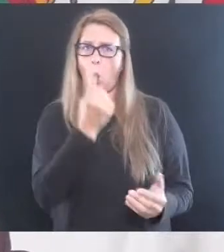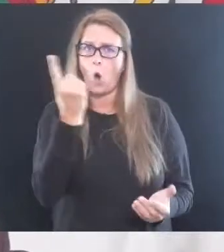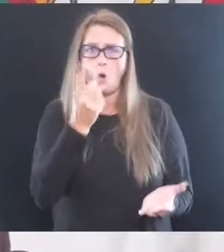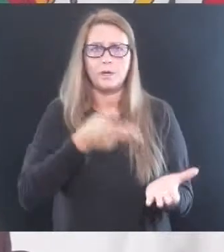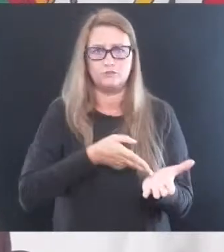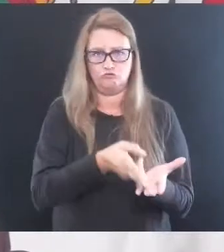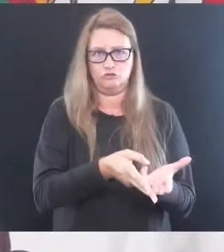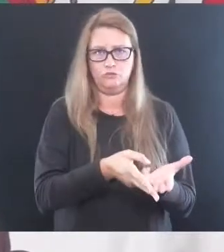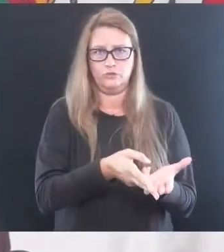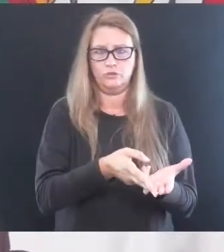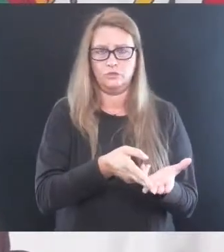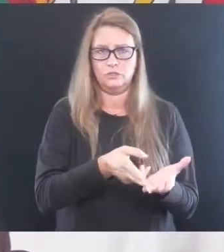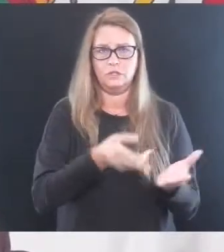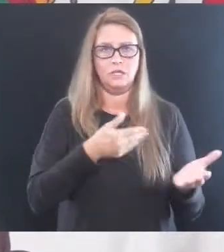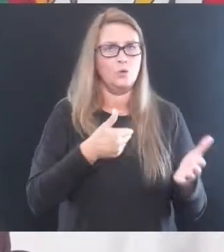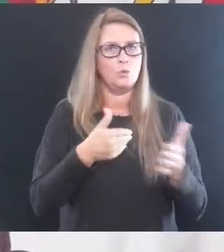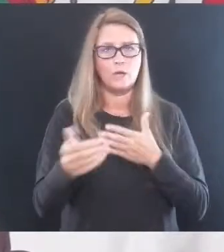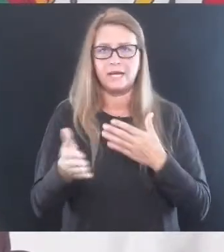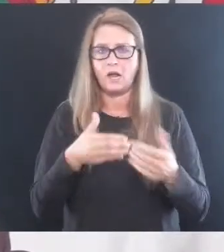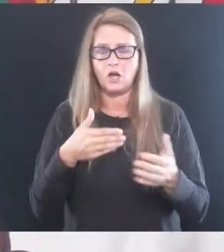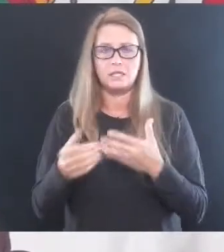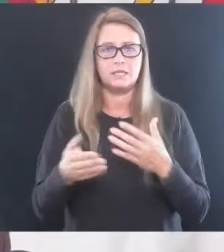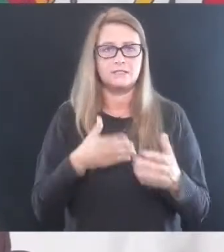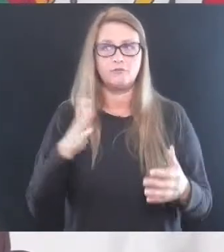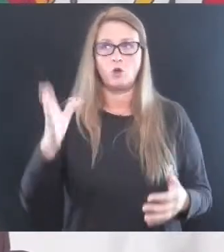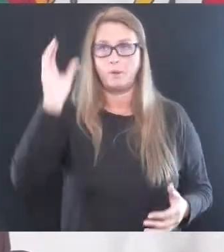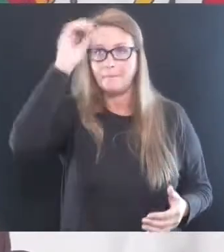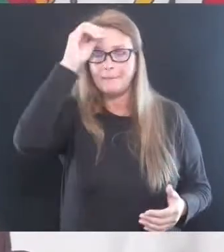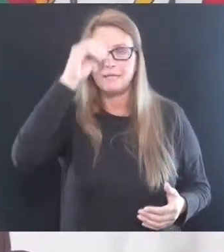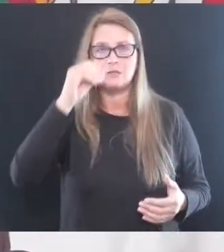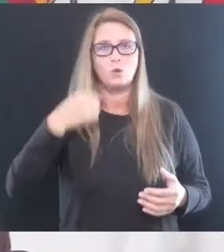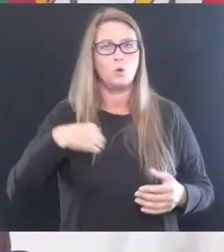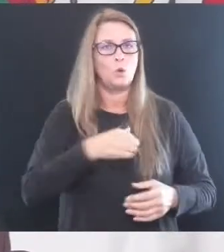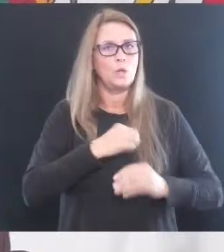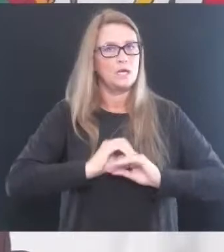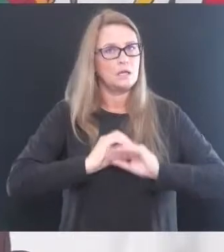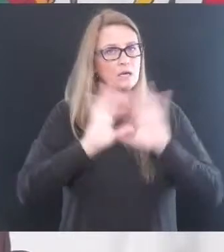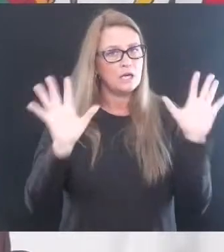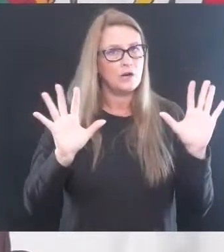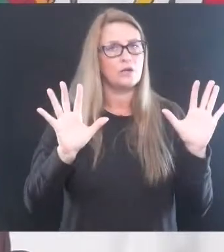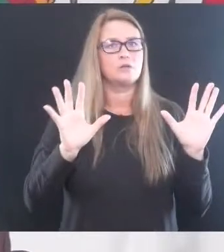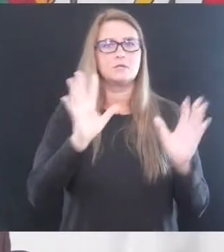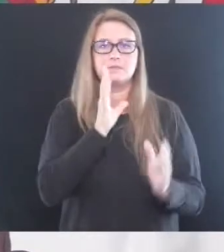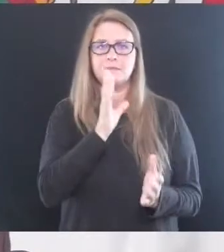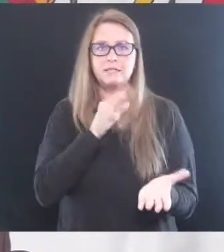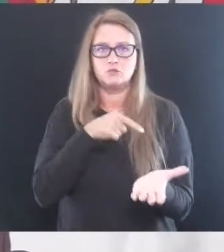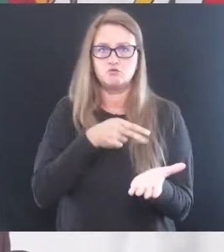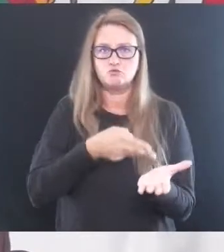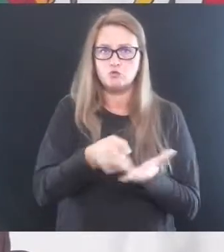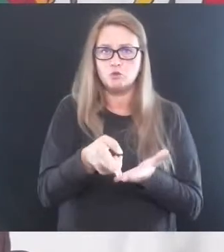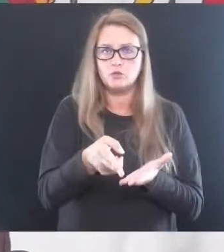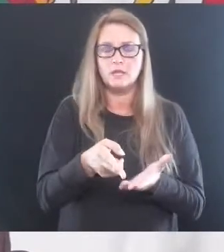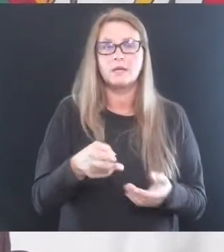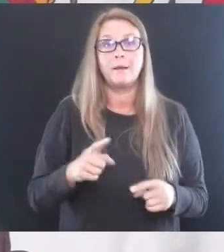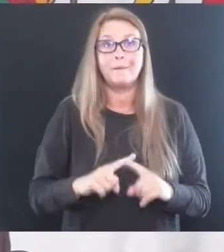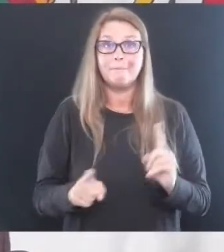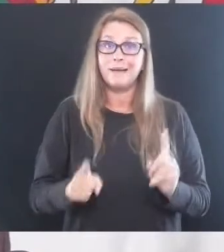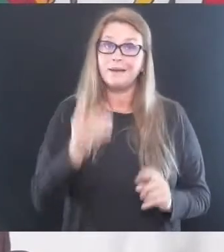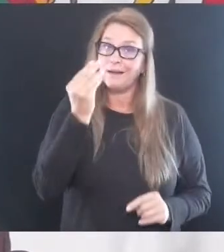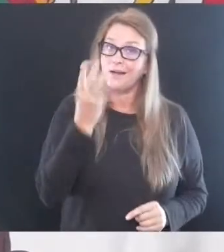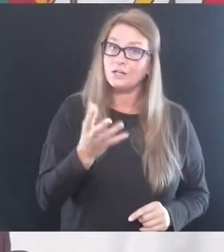Speak the truth. No matter what anybody says, we're all transparent. We speak the truth. You know, I would tell you this